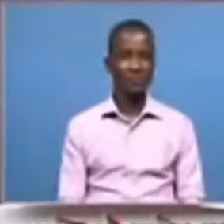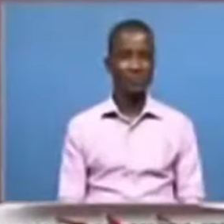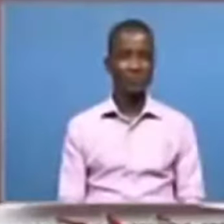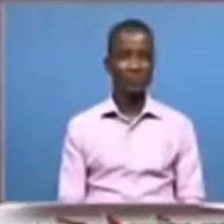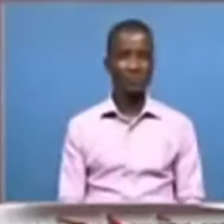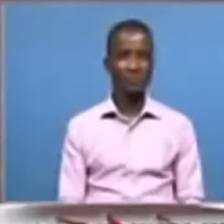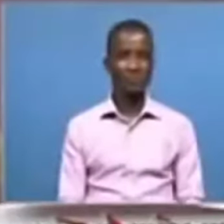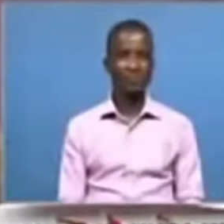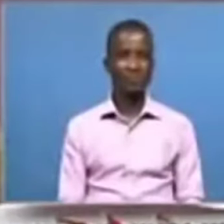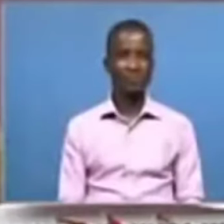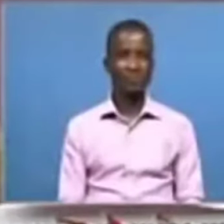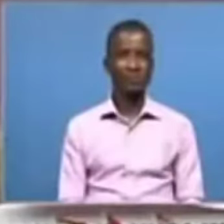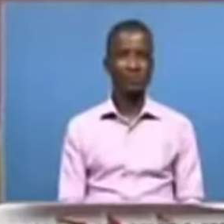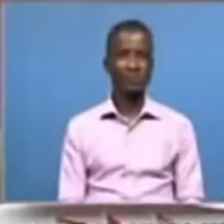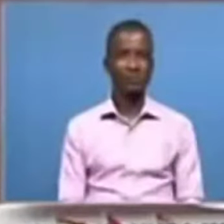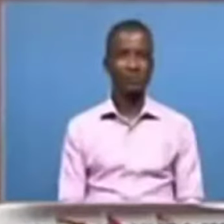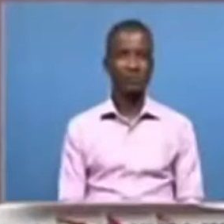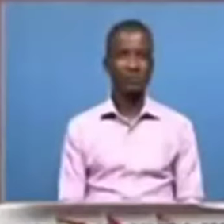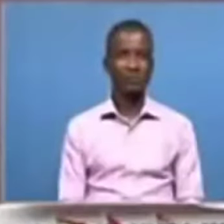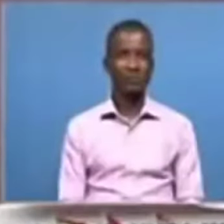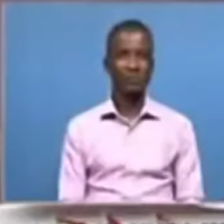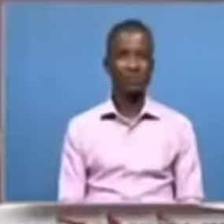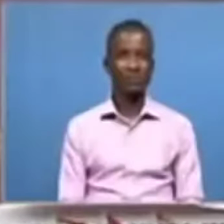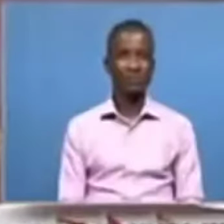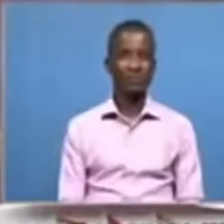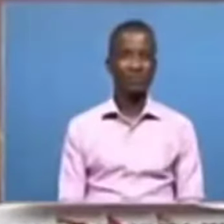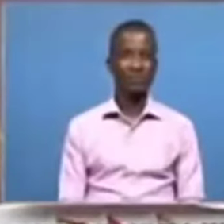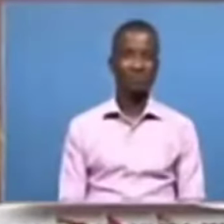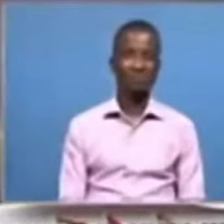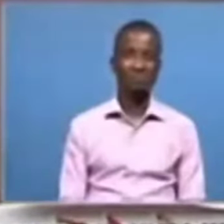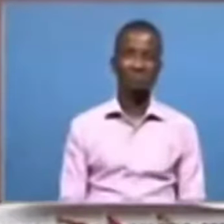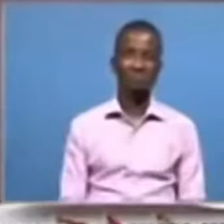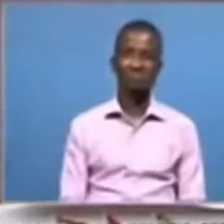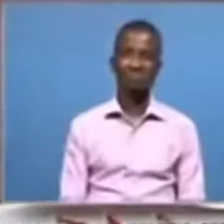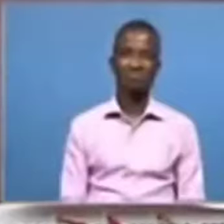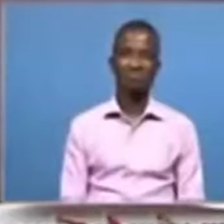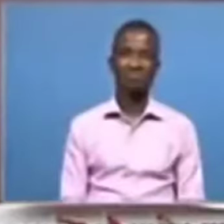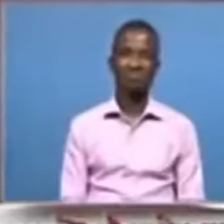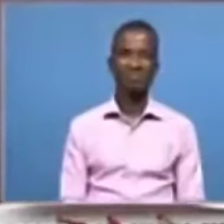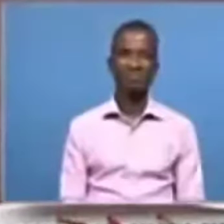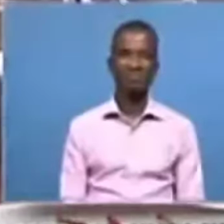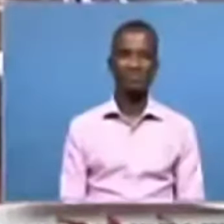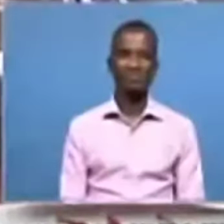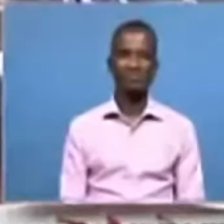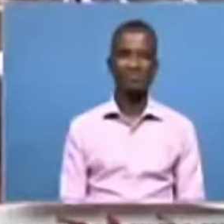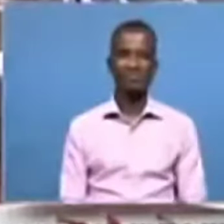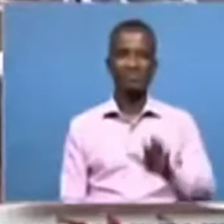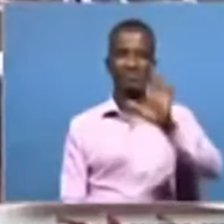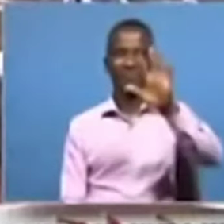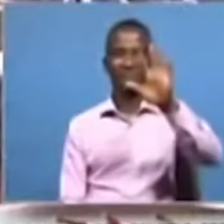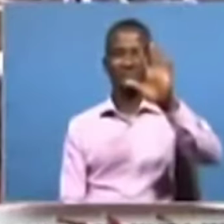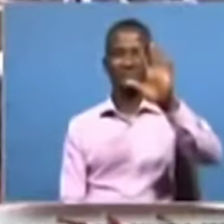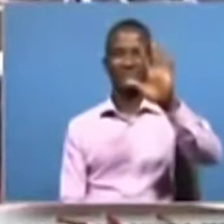My Lord, the fair hearing argument, my Lord. There are 5 minutes more. Very well.